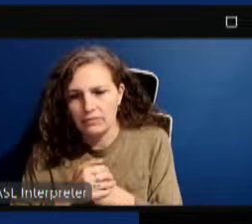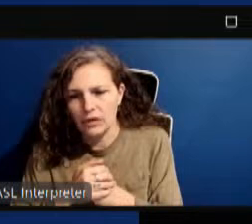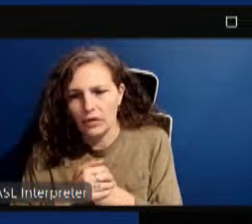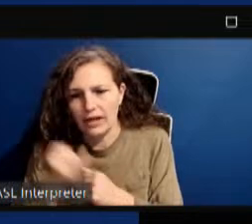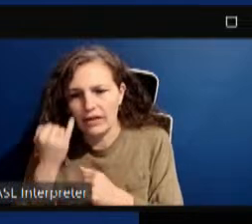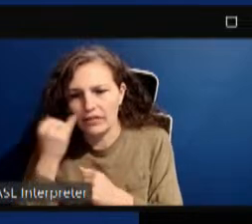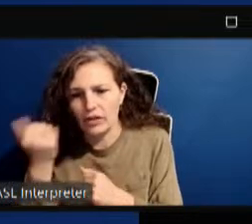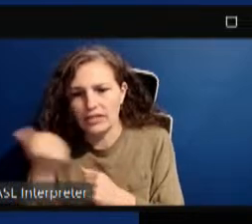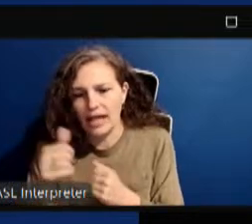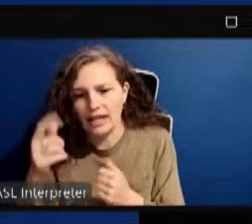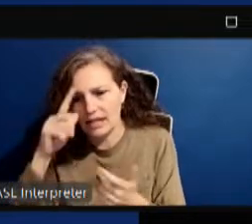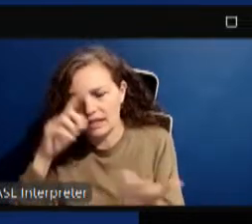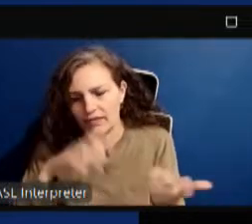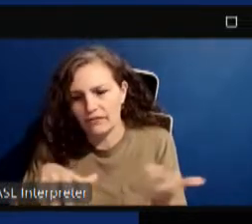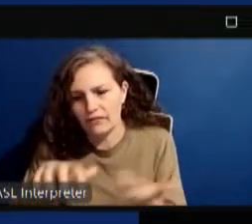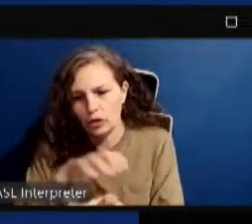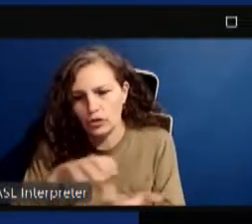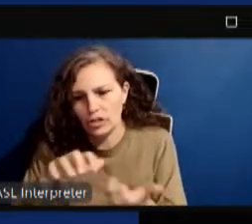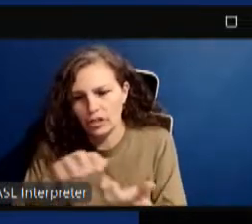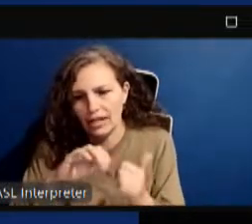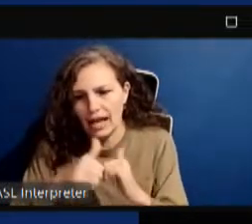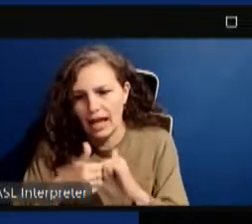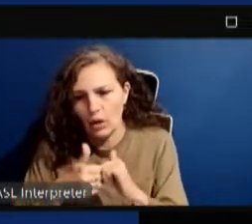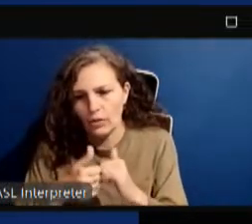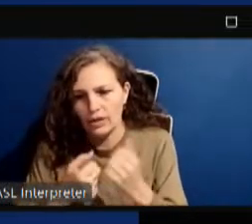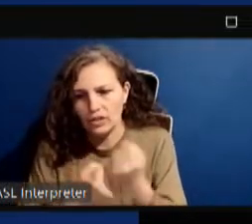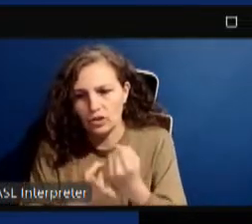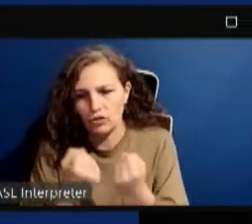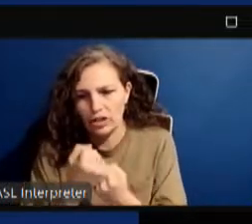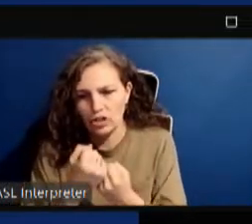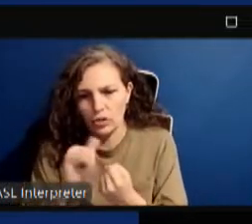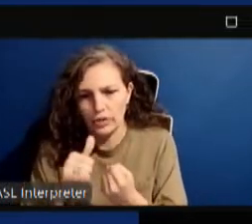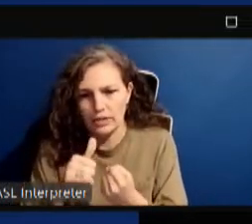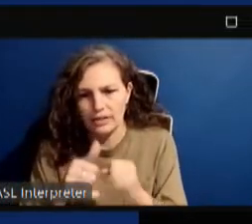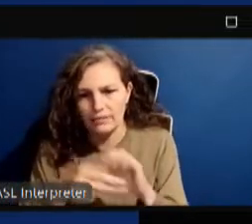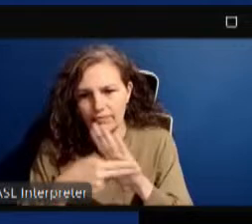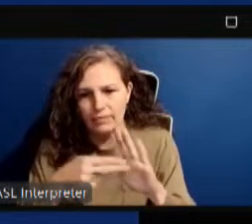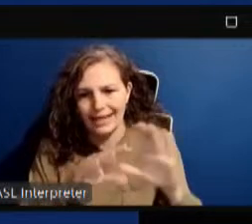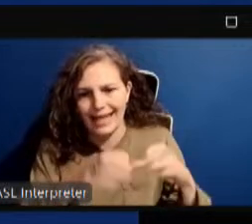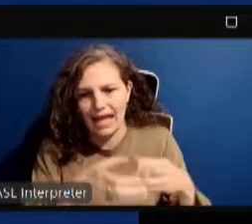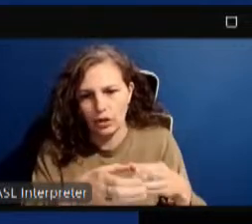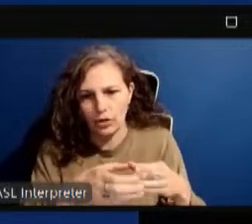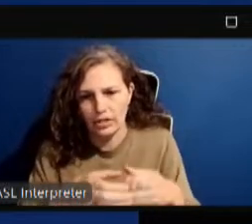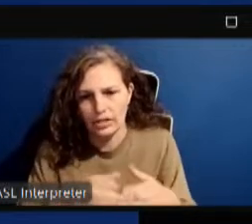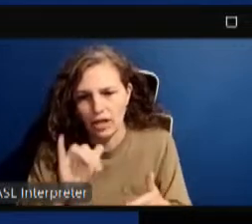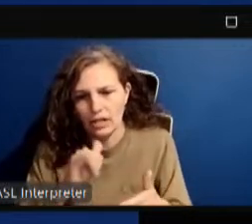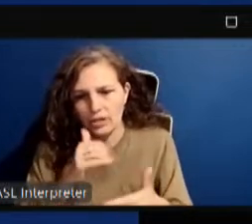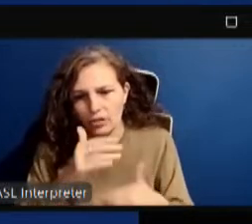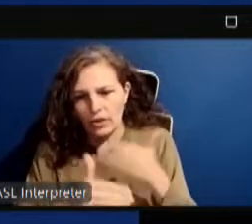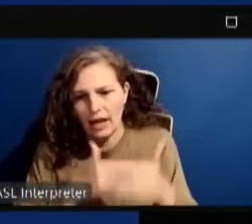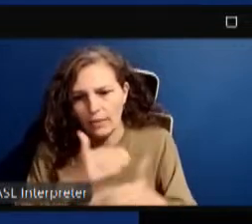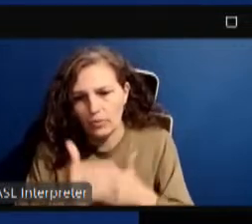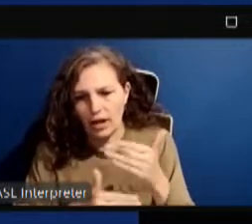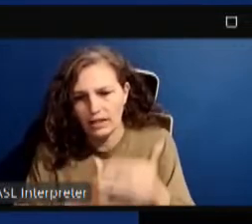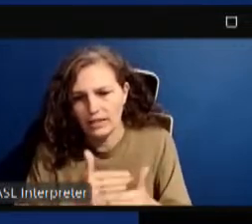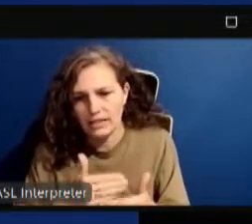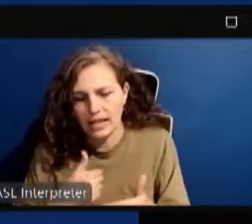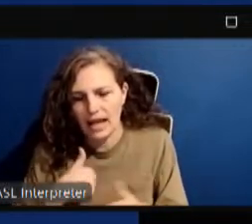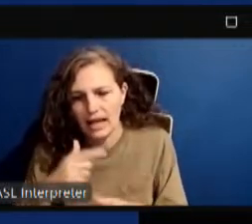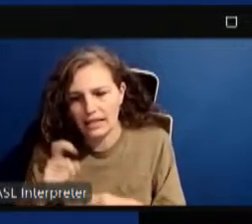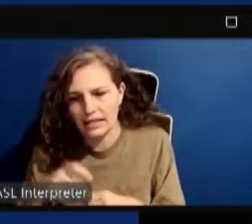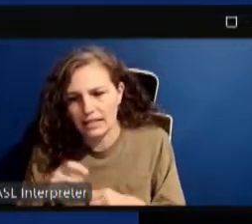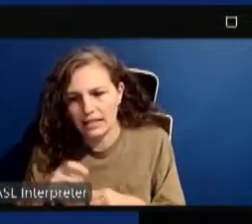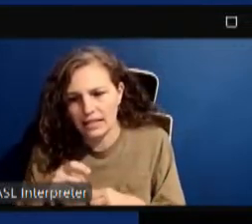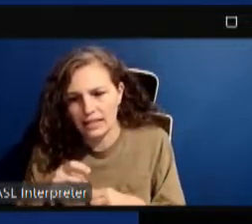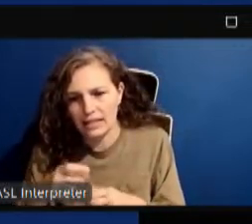confusion about how their structure was categorized. So that process, and I'd have to defer to